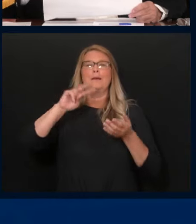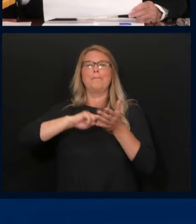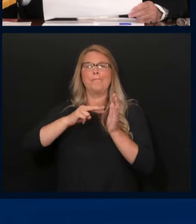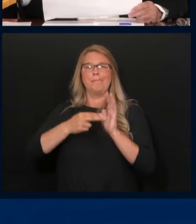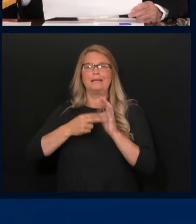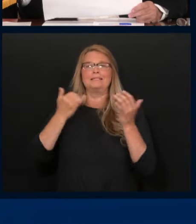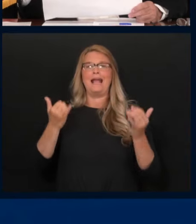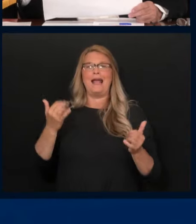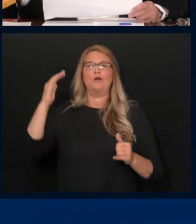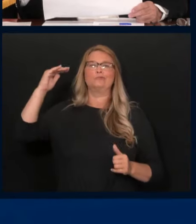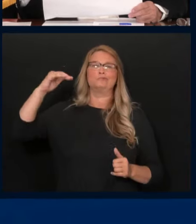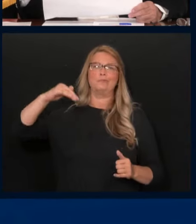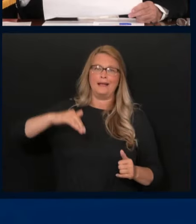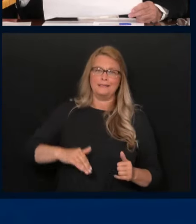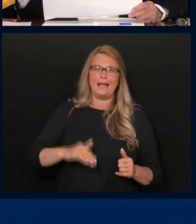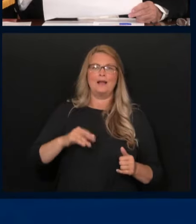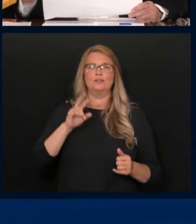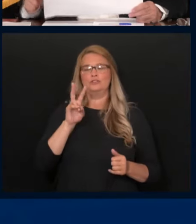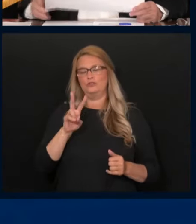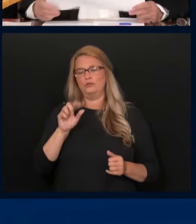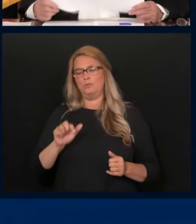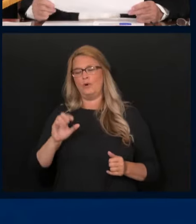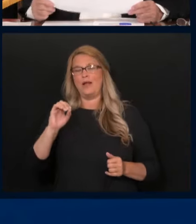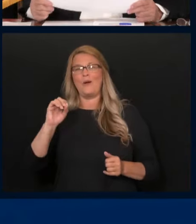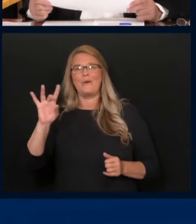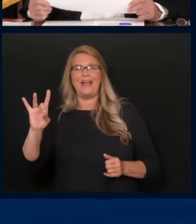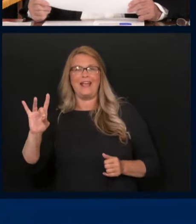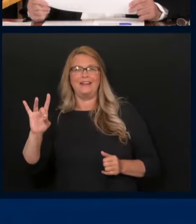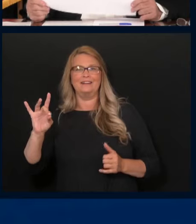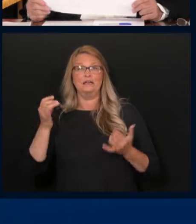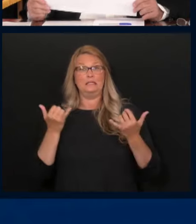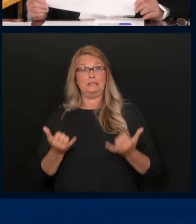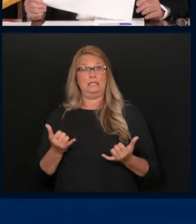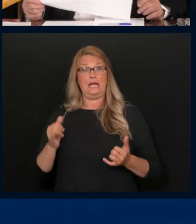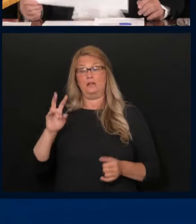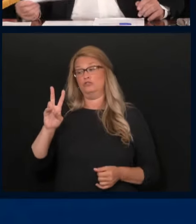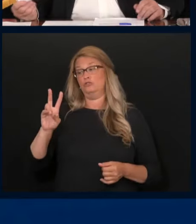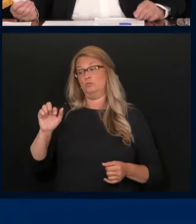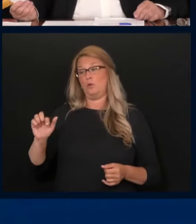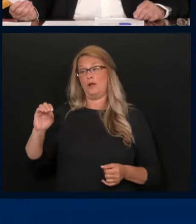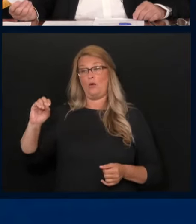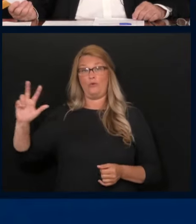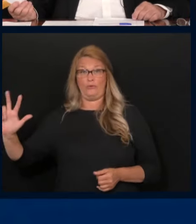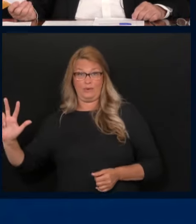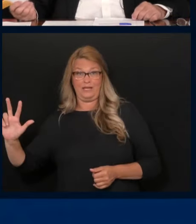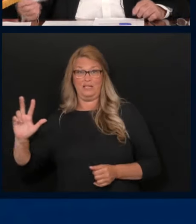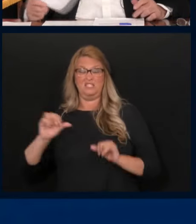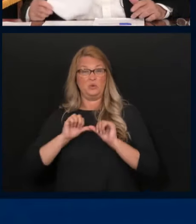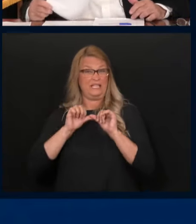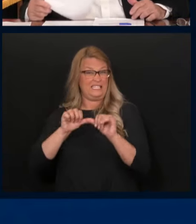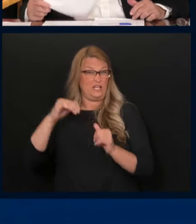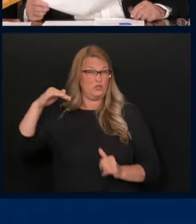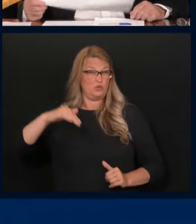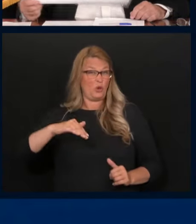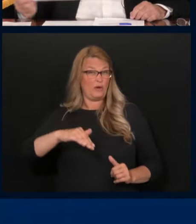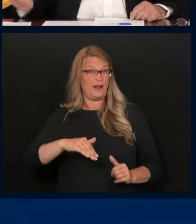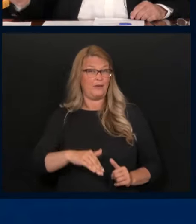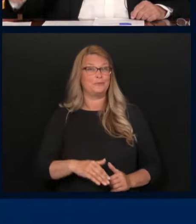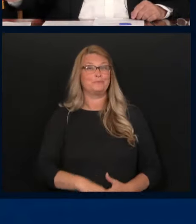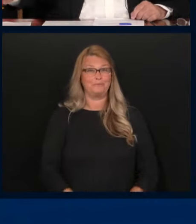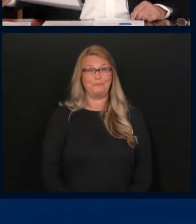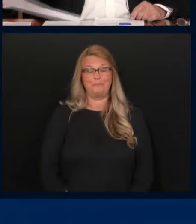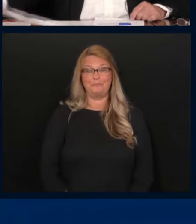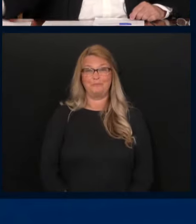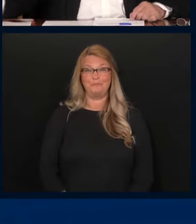down. I think yesterday we were at 2.08. Today we're at 2.03. Good numbers, good